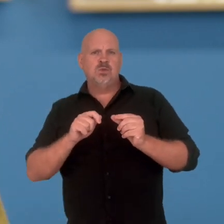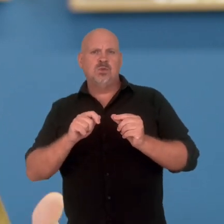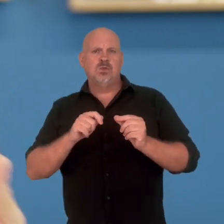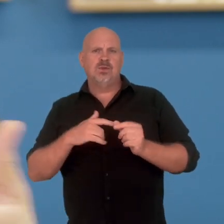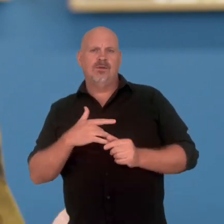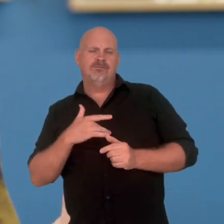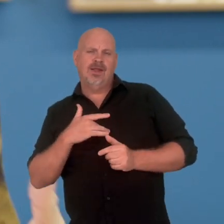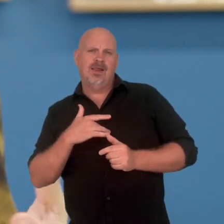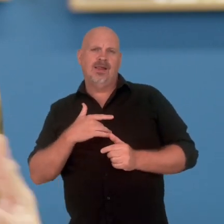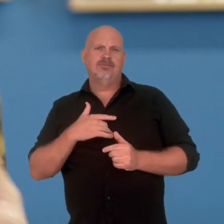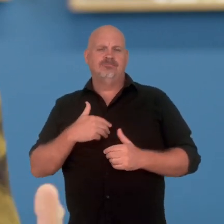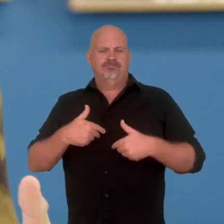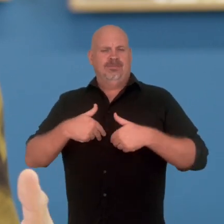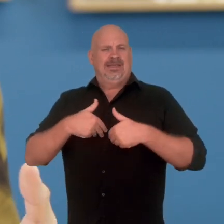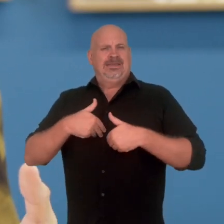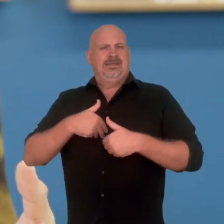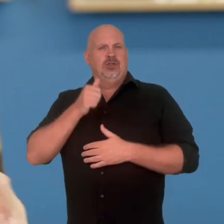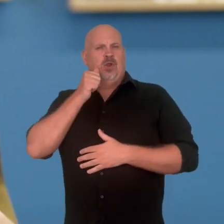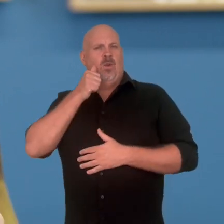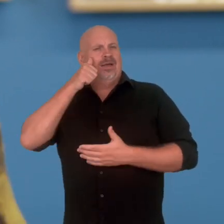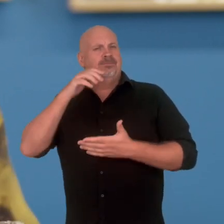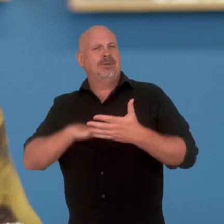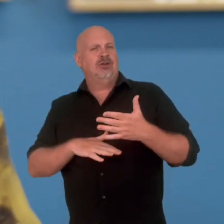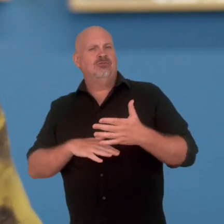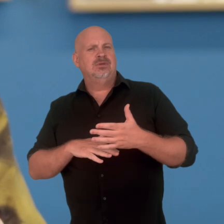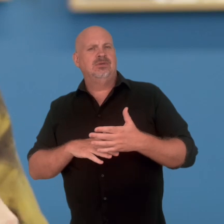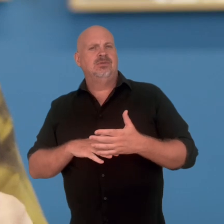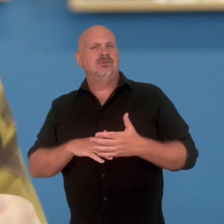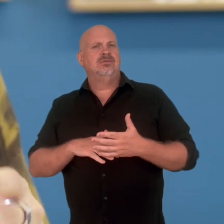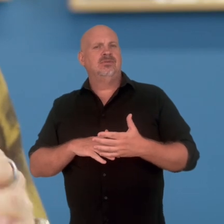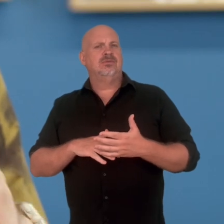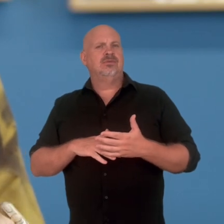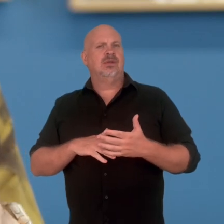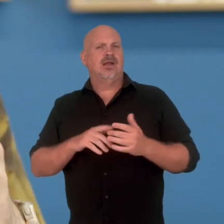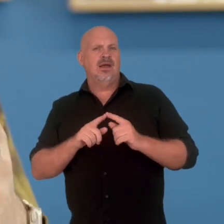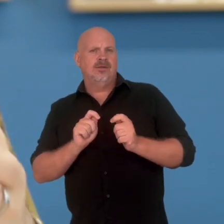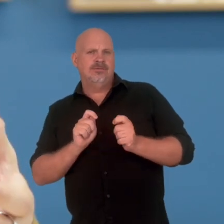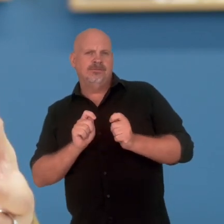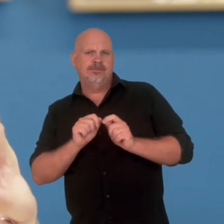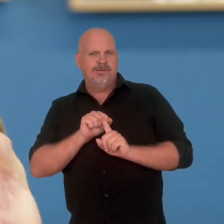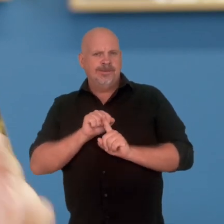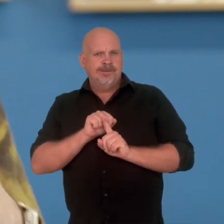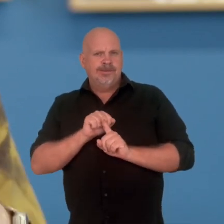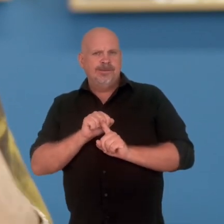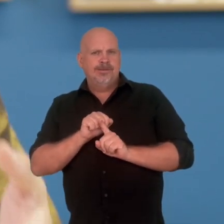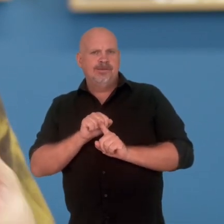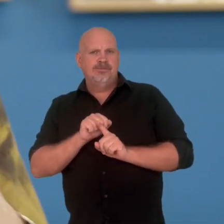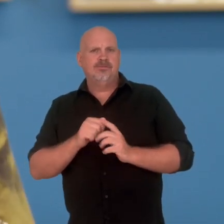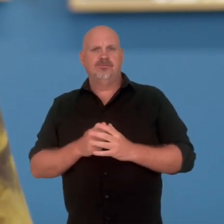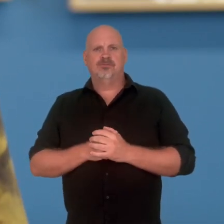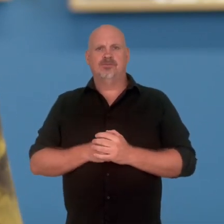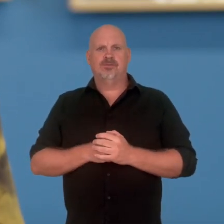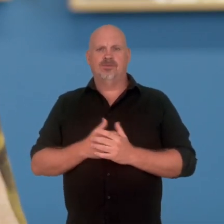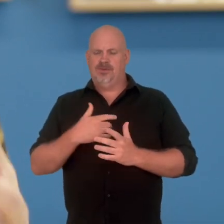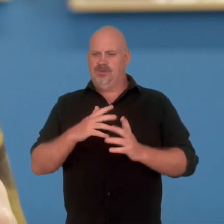external senses and experiences. So once we find a way to kind of connect between the